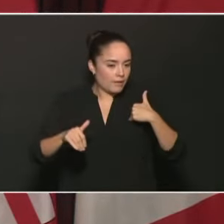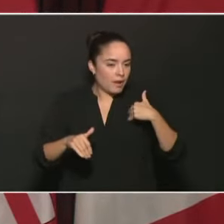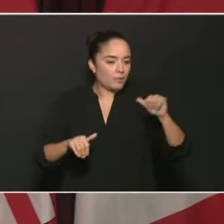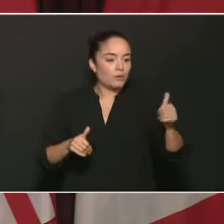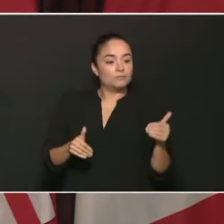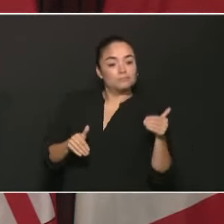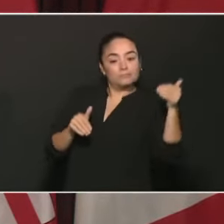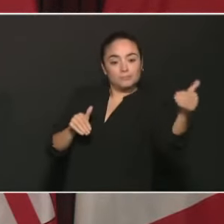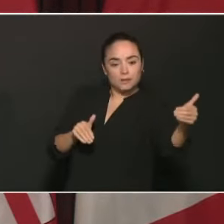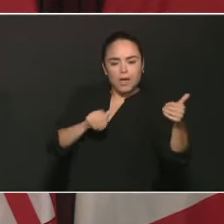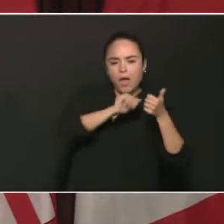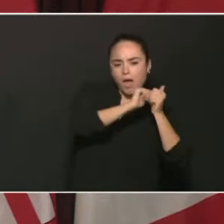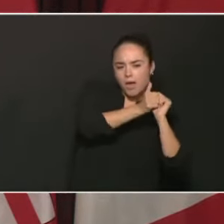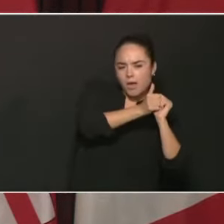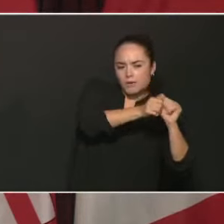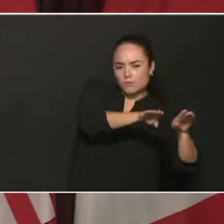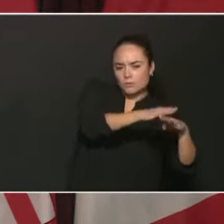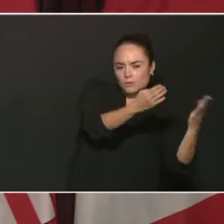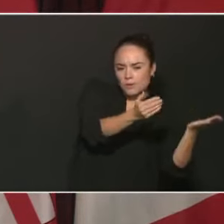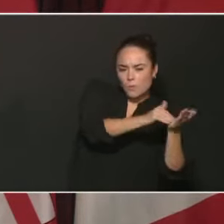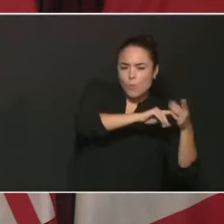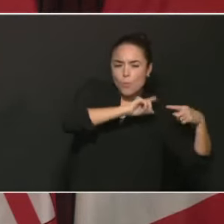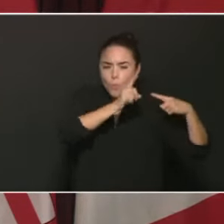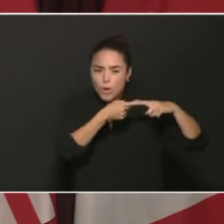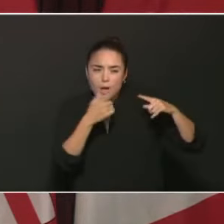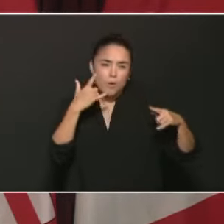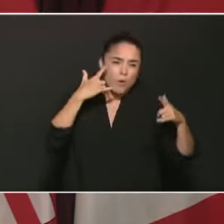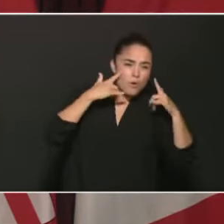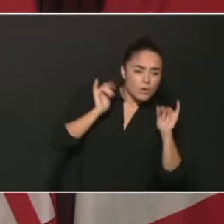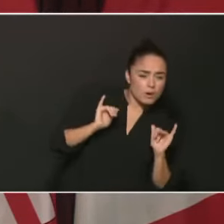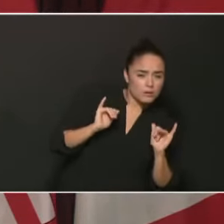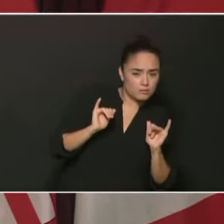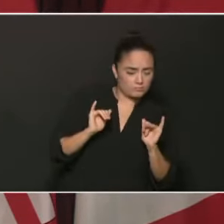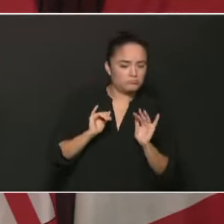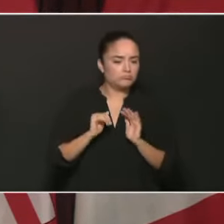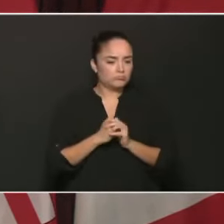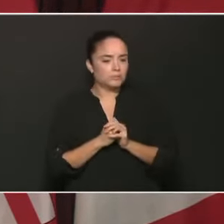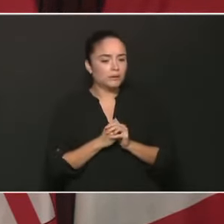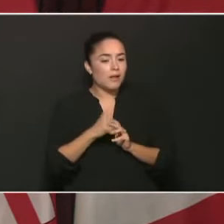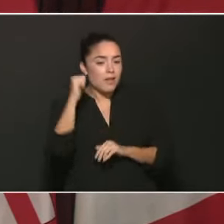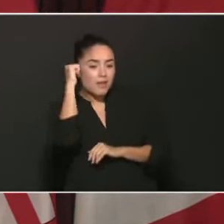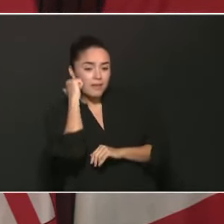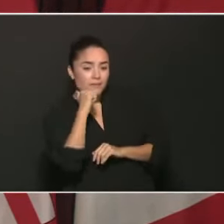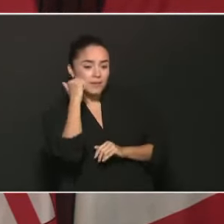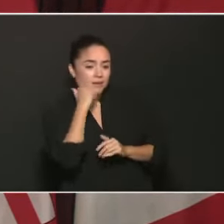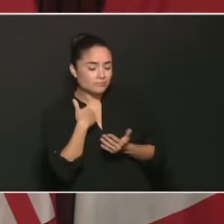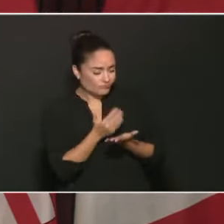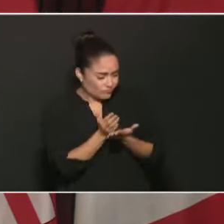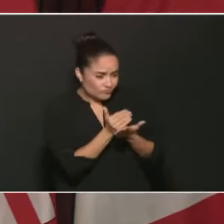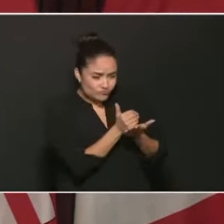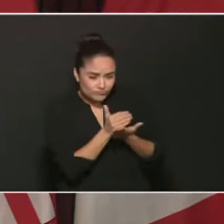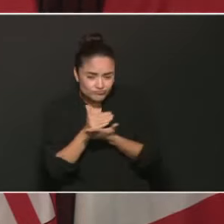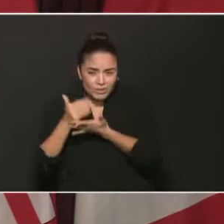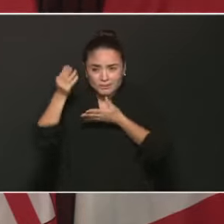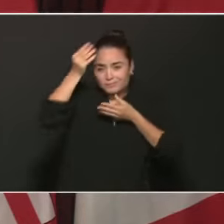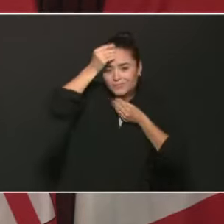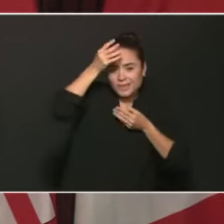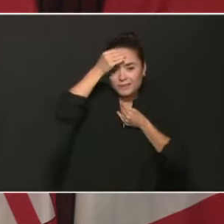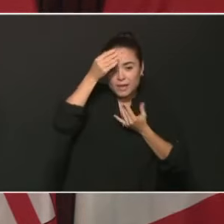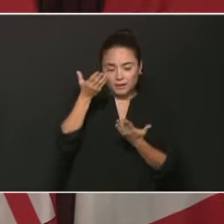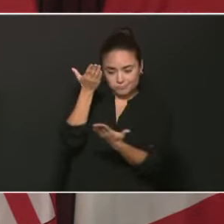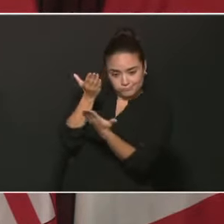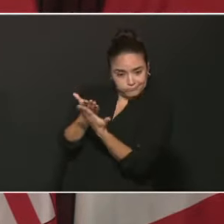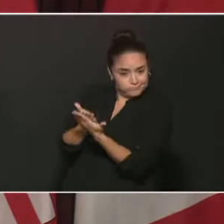and reviewing the data on a daily basis, reviewing best evidence of when we can safely reopen. It's